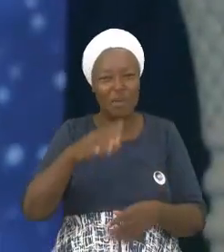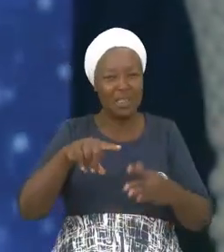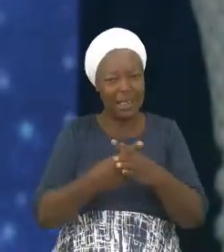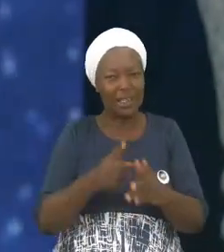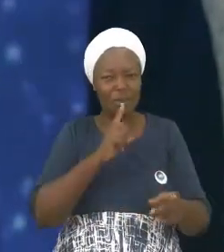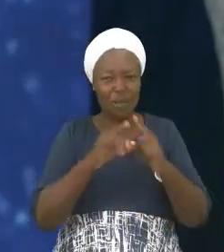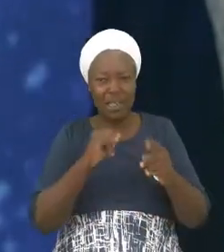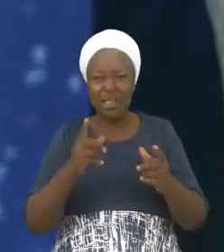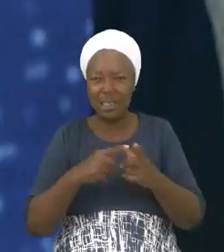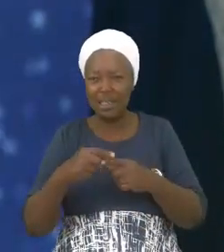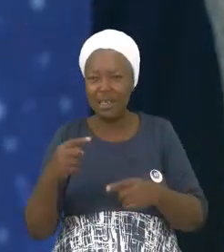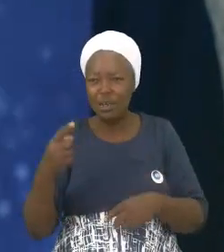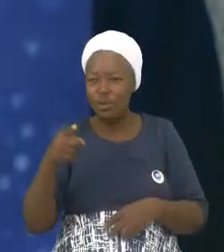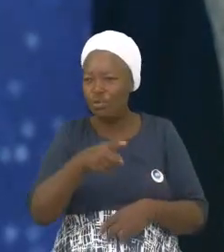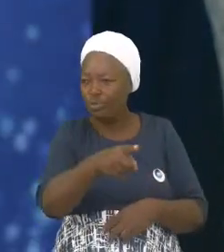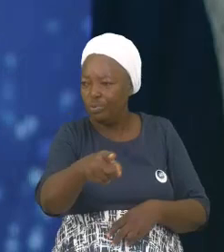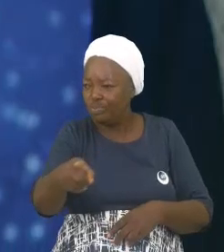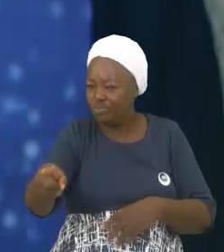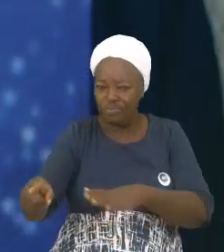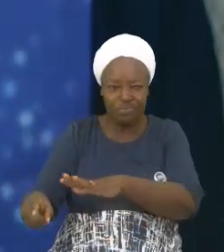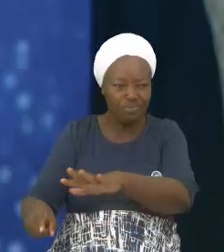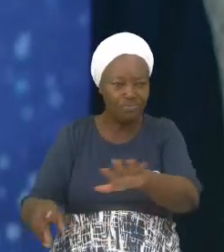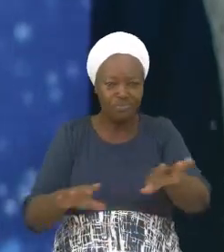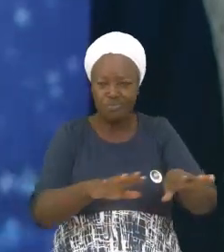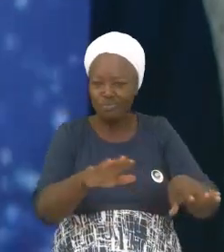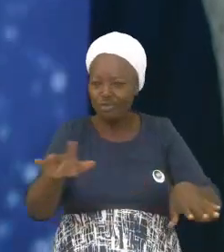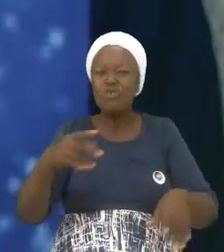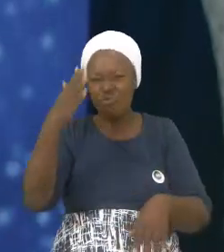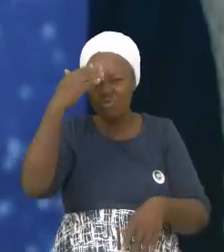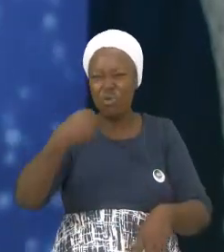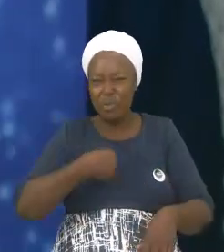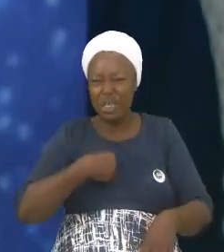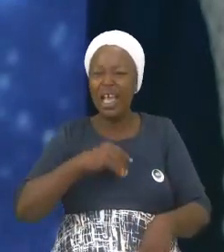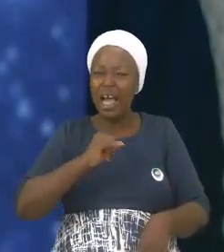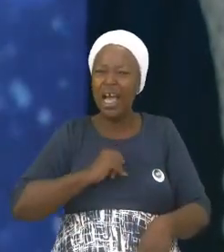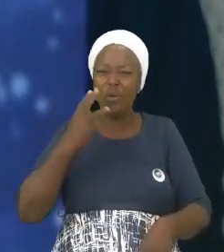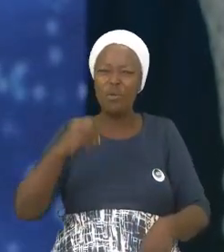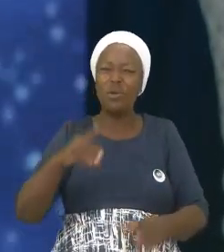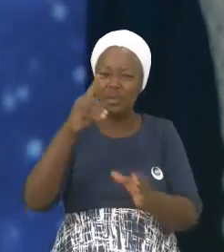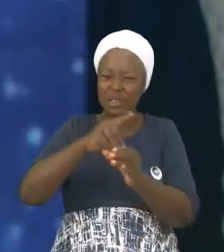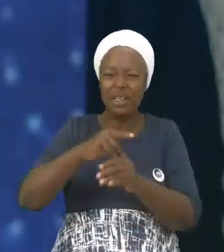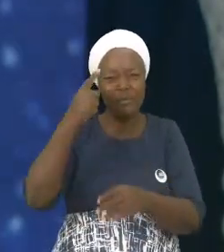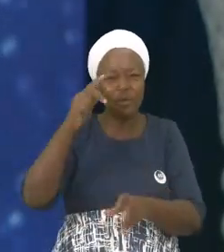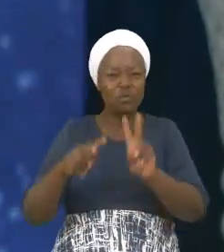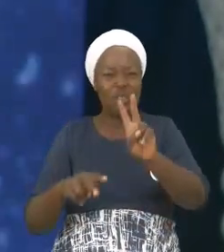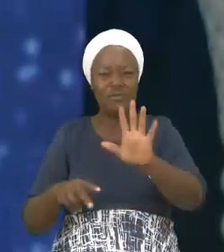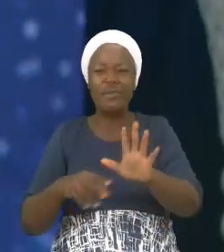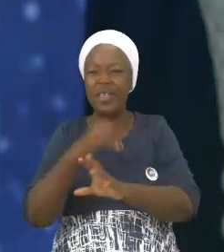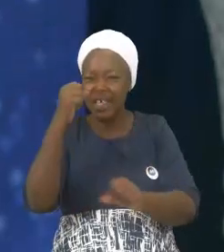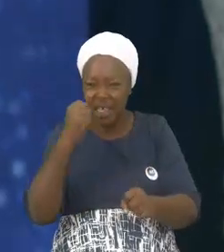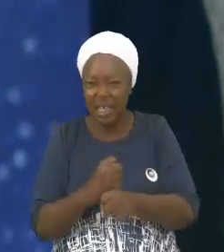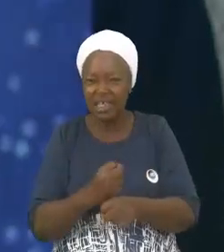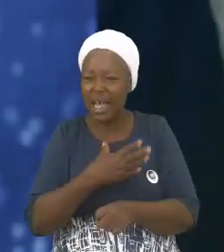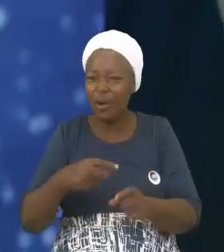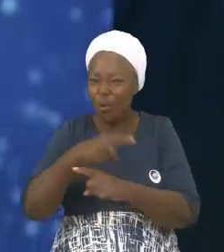said, "You people here, you know me. I was paralyzed for 25 years. And